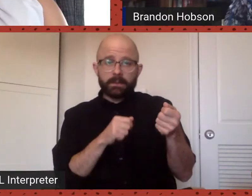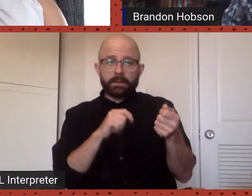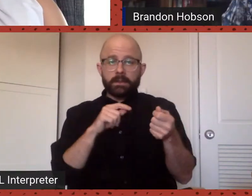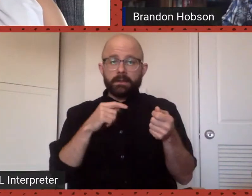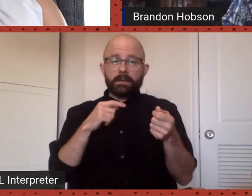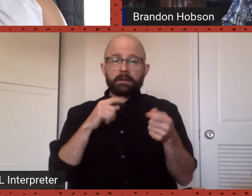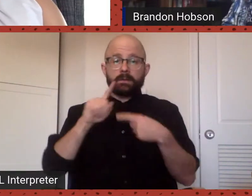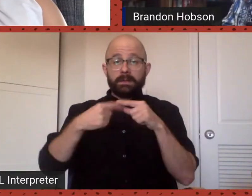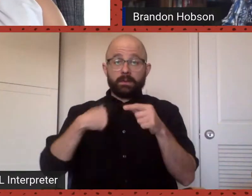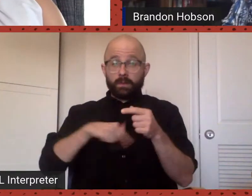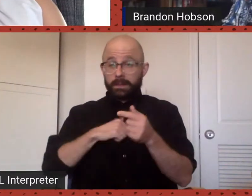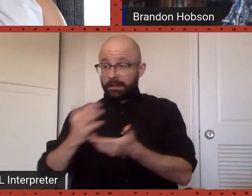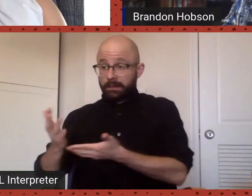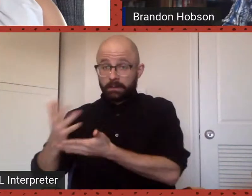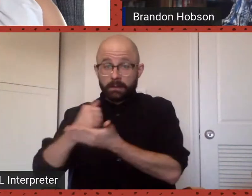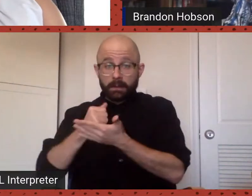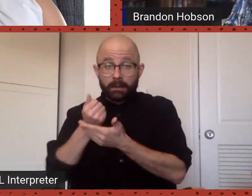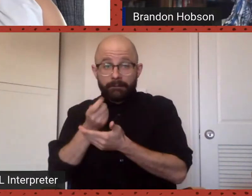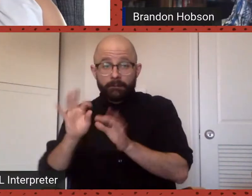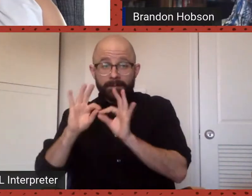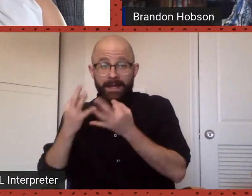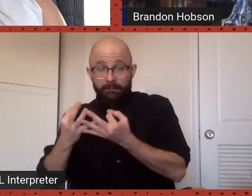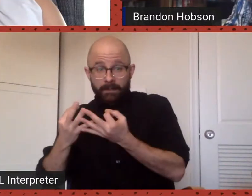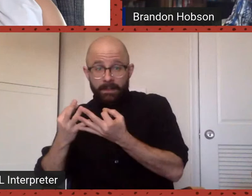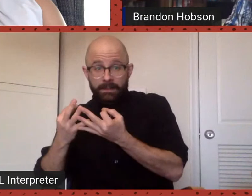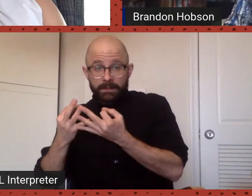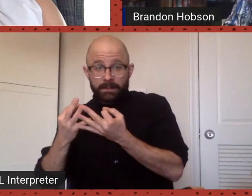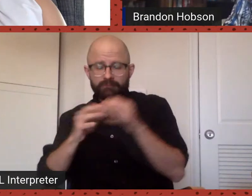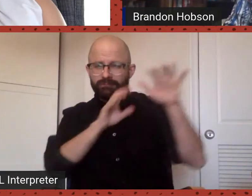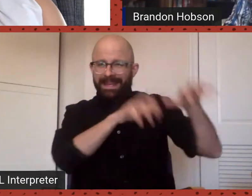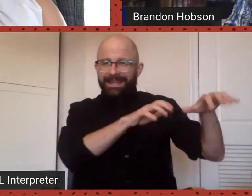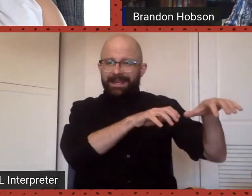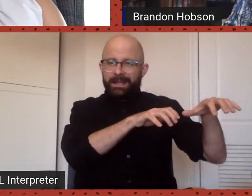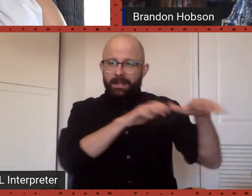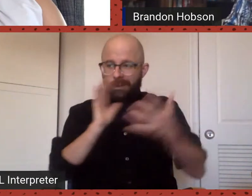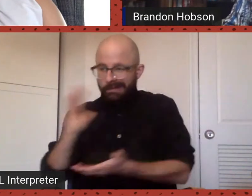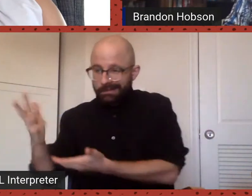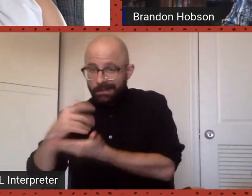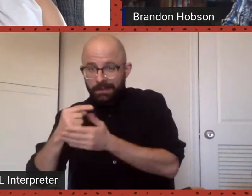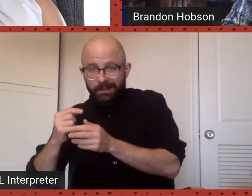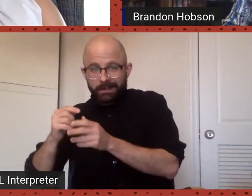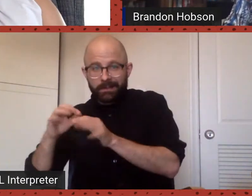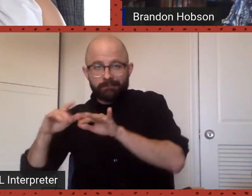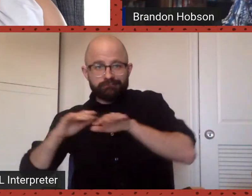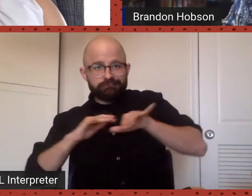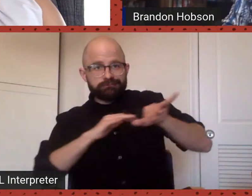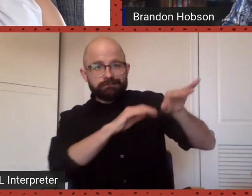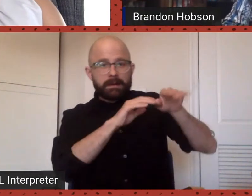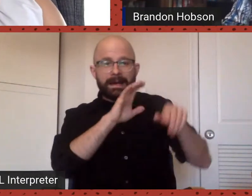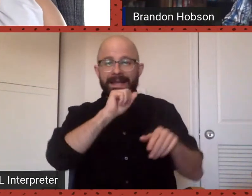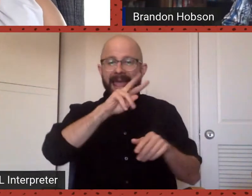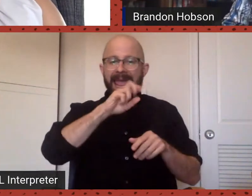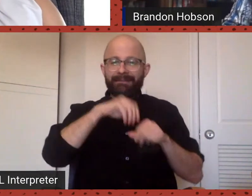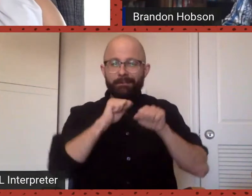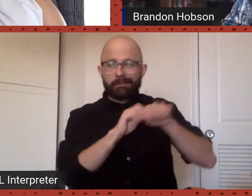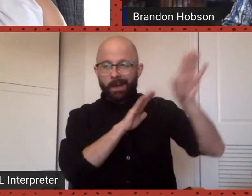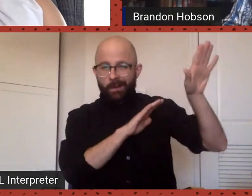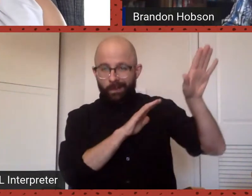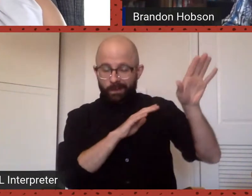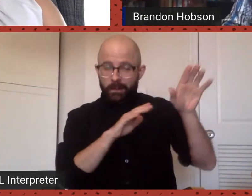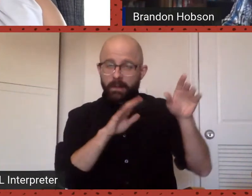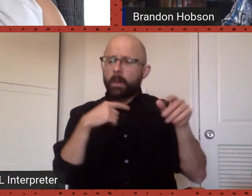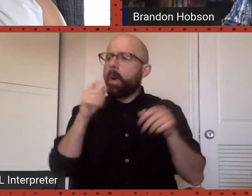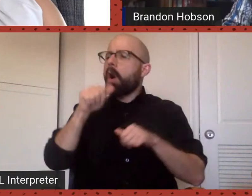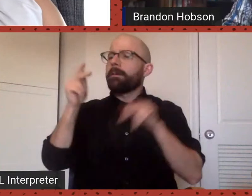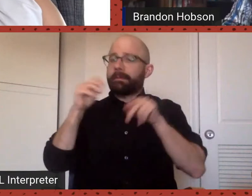families and quietly snuck away to hide in a cave in the mountains. I told the other people in the Cherokee